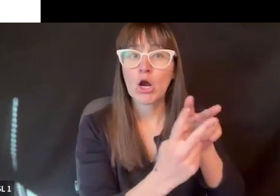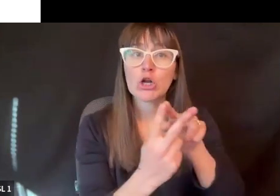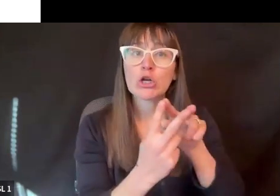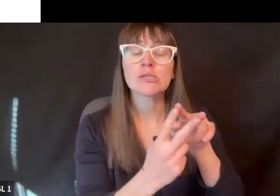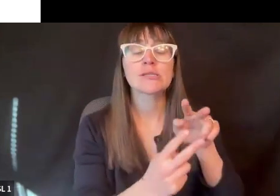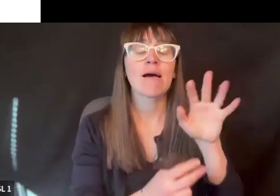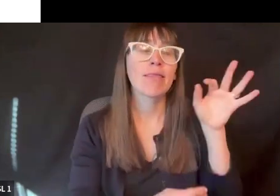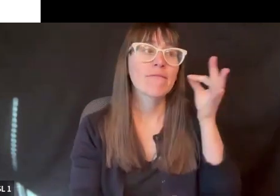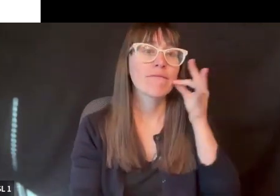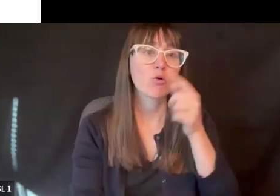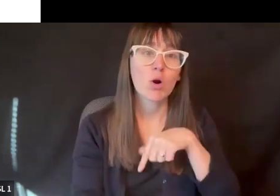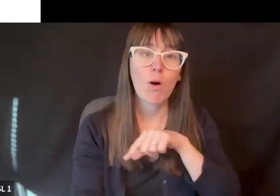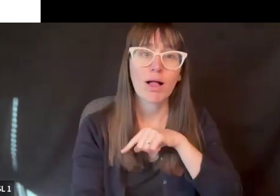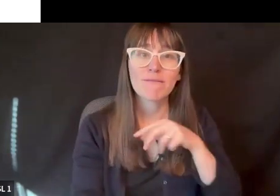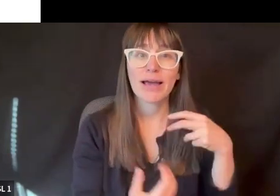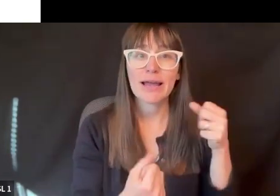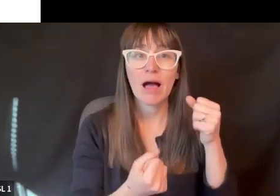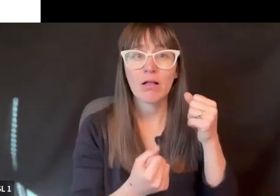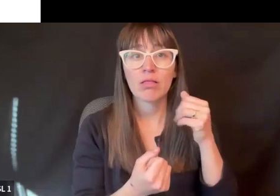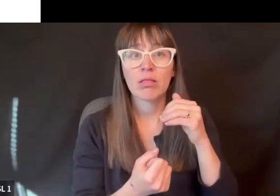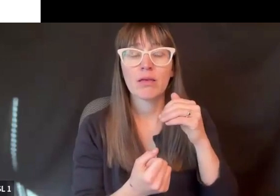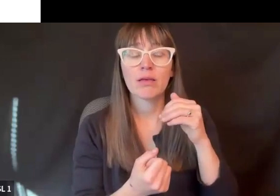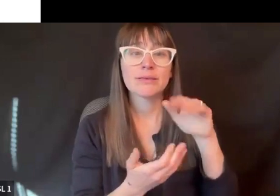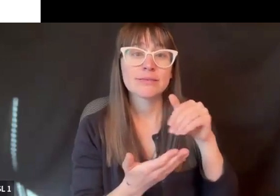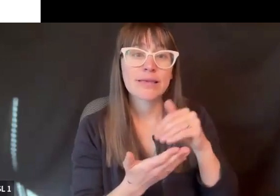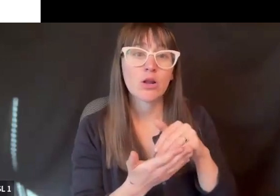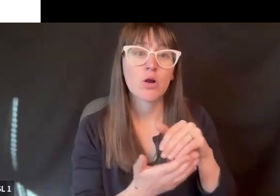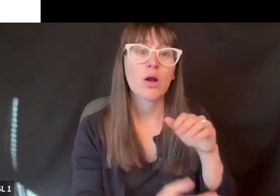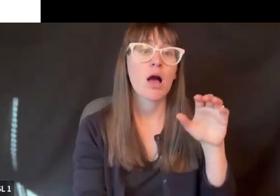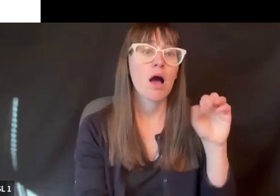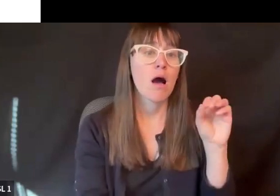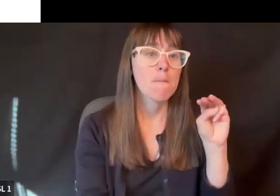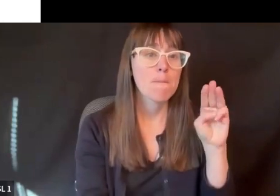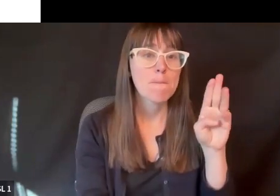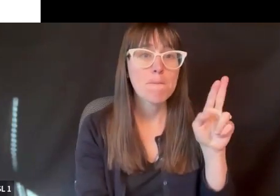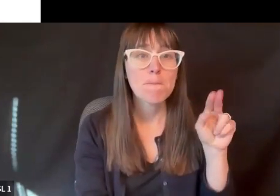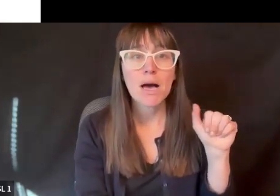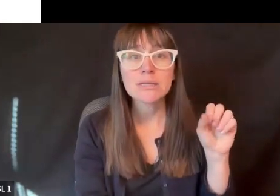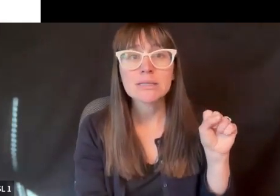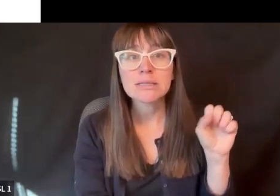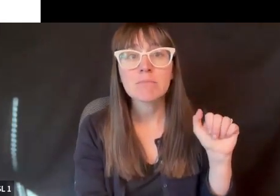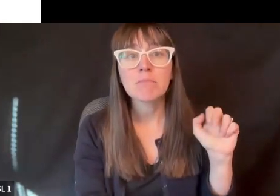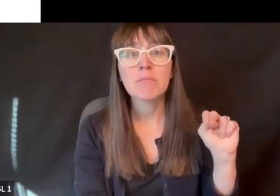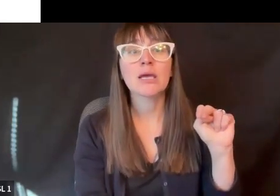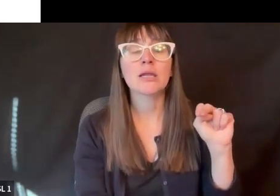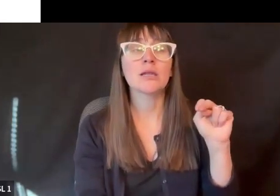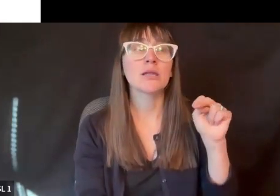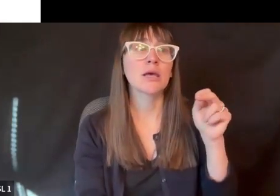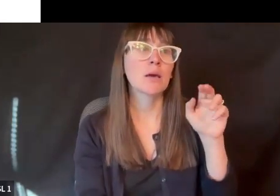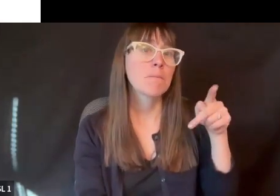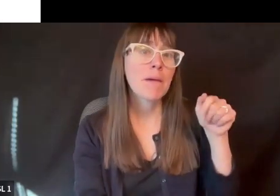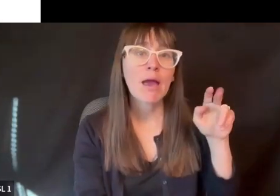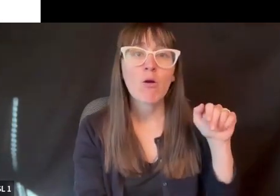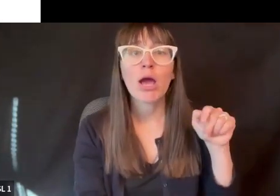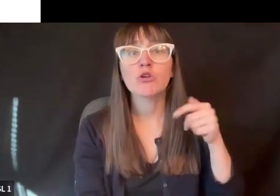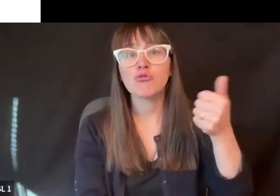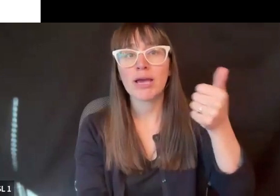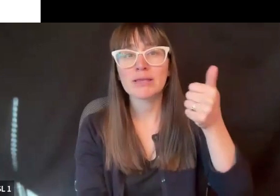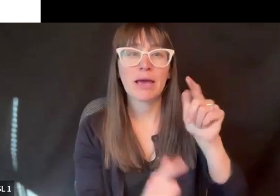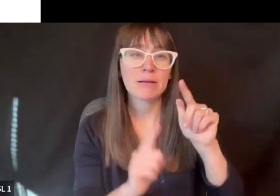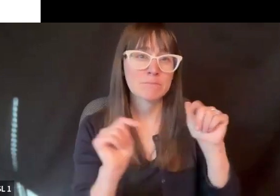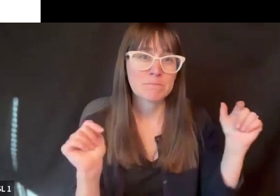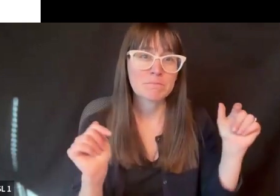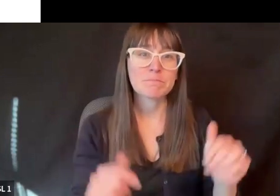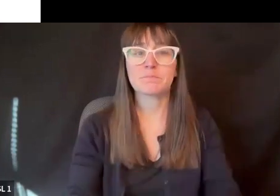our federally qualified health center, our ombudsman program, paratransit services, and other CBOs. Next slide.